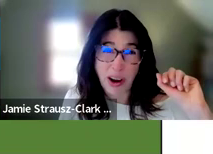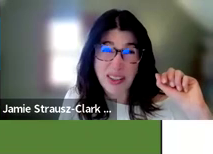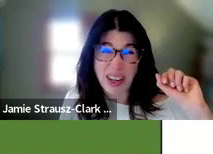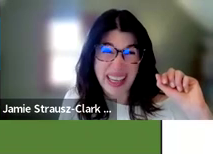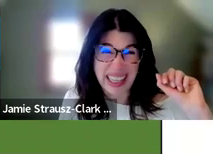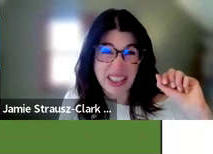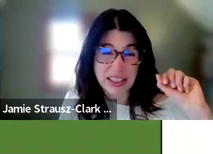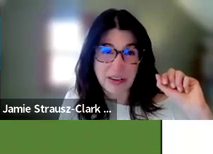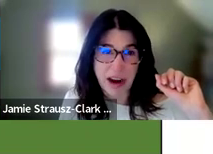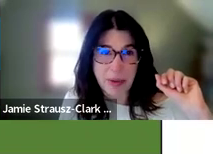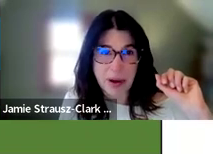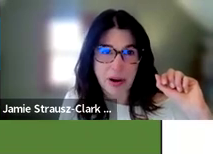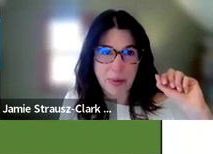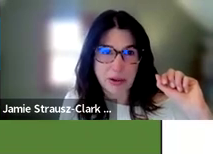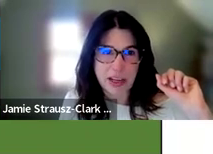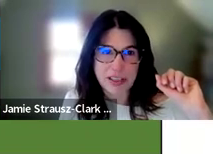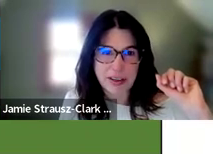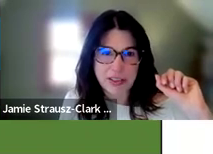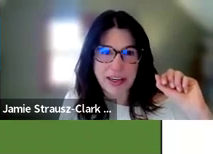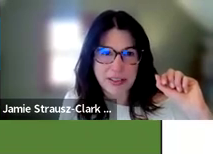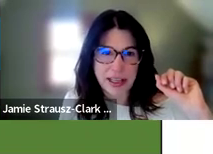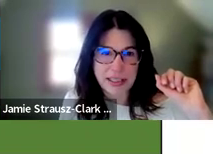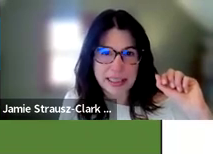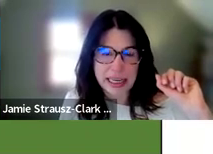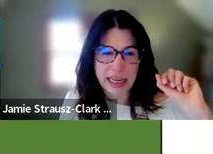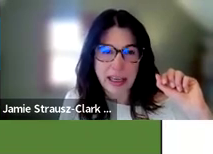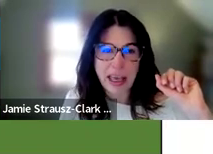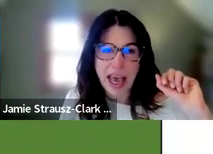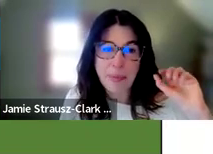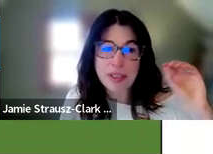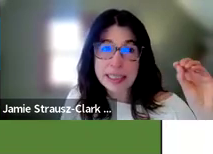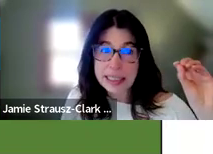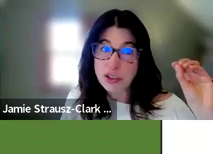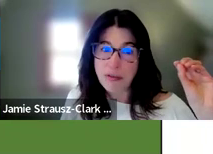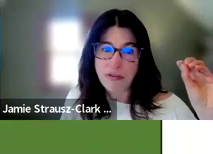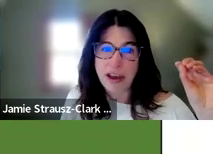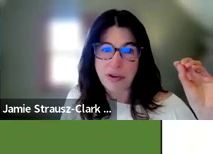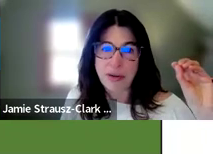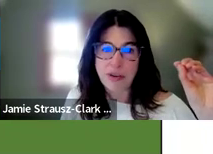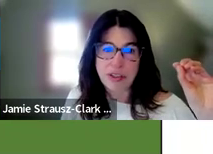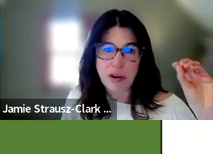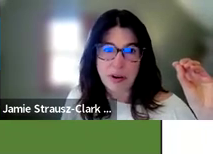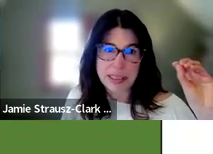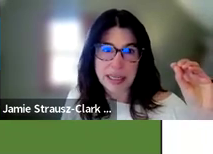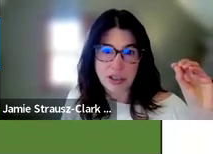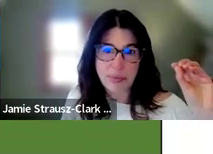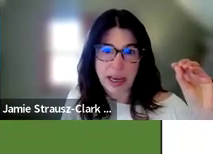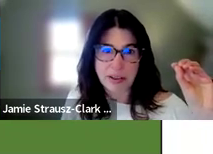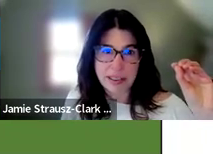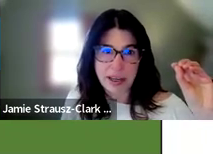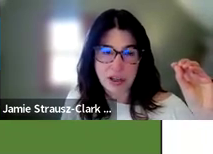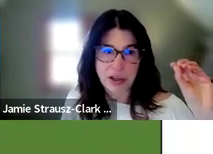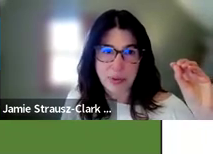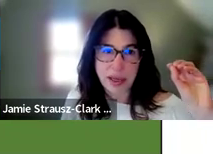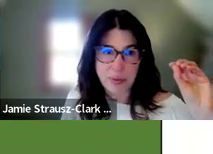newsletter. We're also going to get a legislative wrap up from our legislators today. So that's exciting. At precisely 12:05, we're going to move into our presentation and